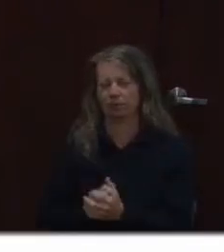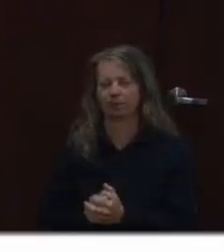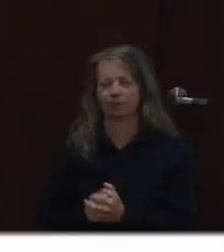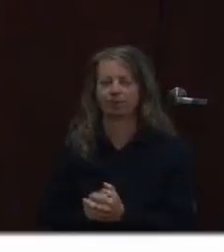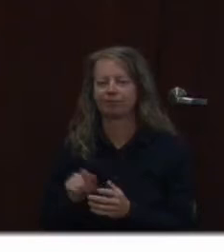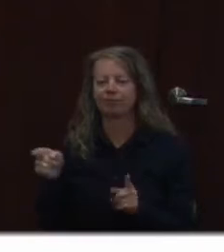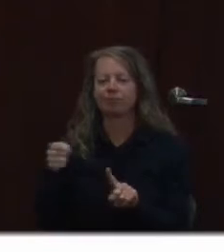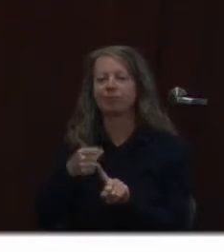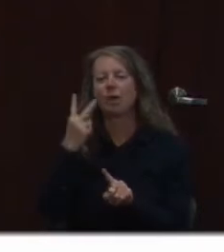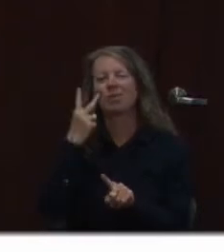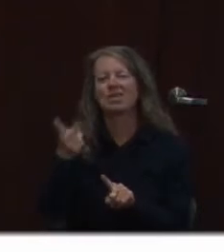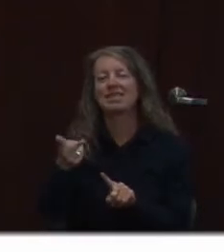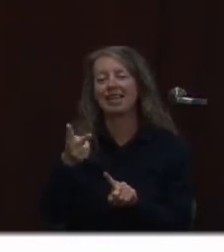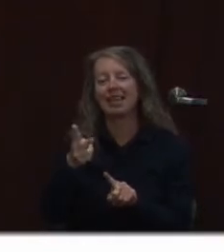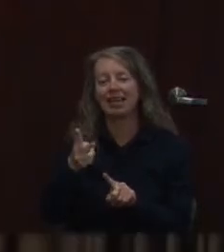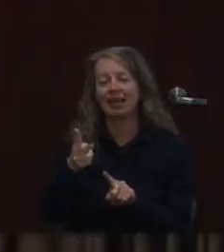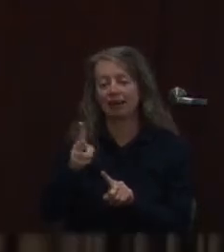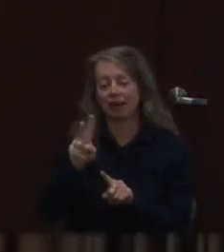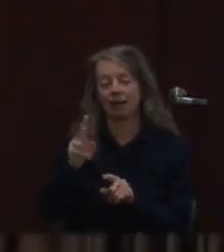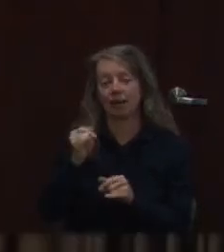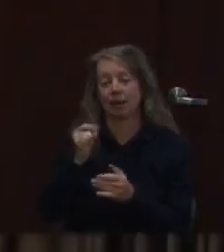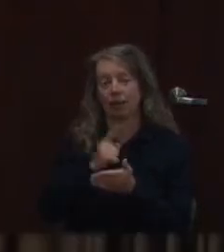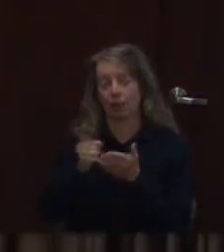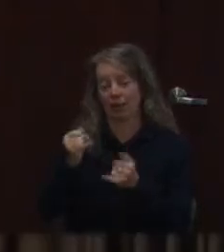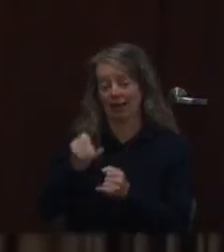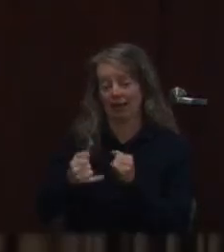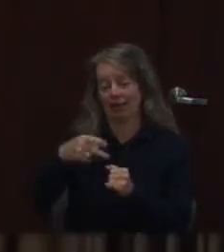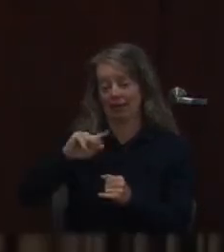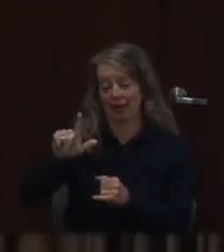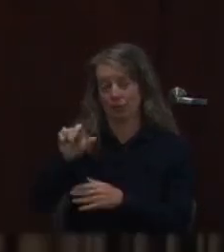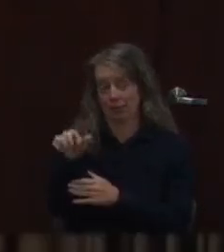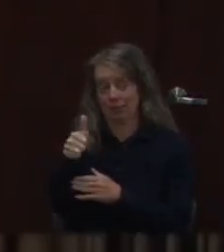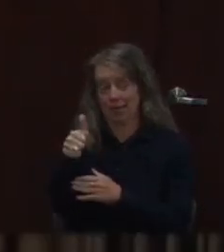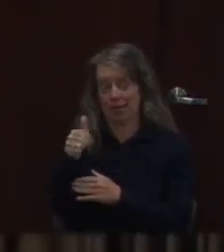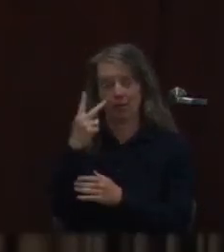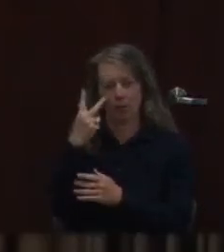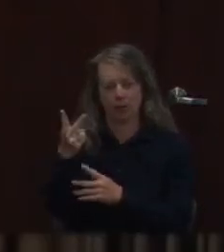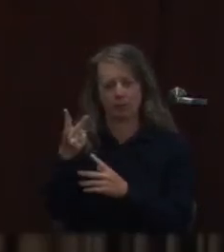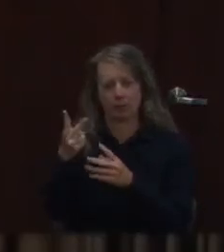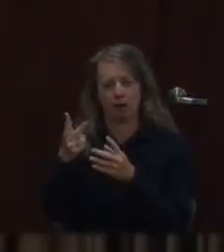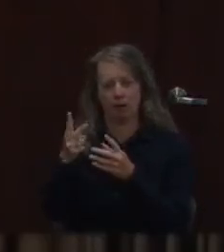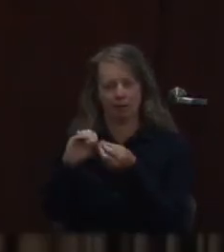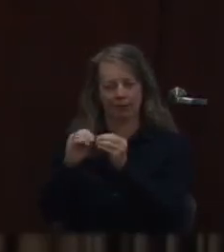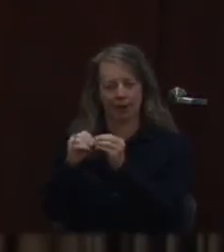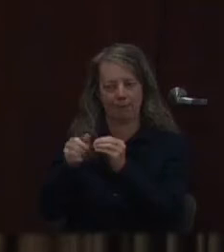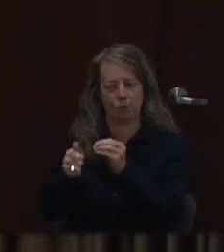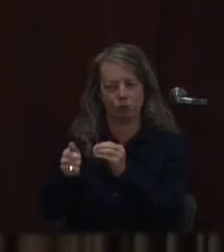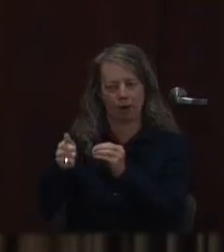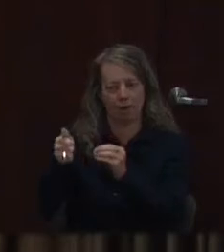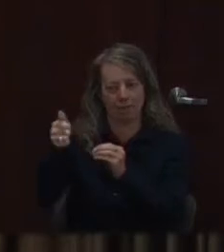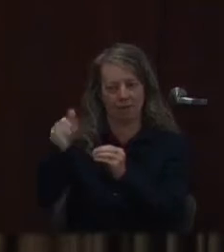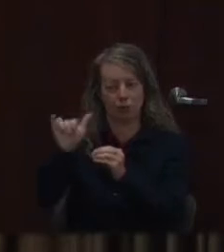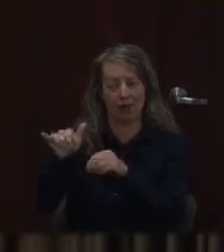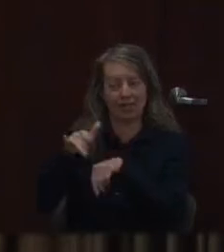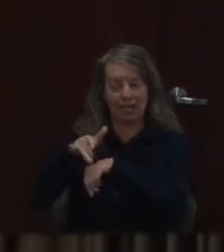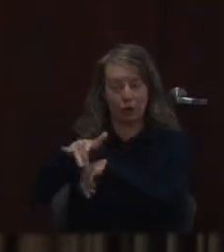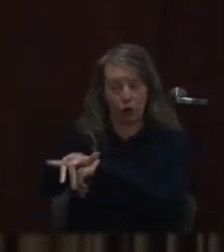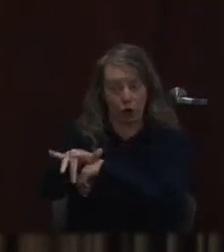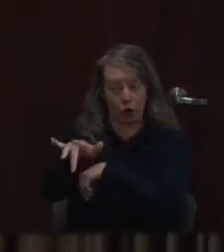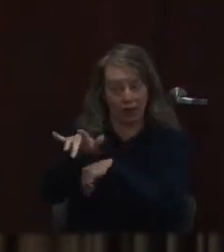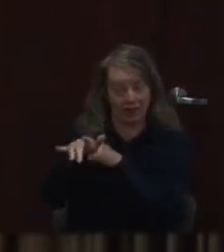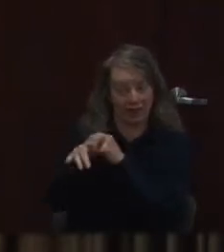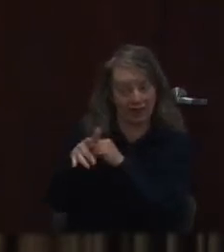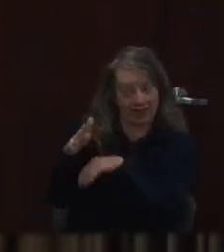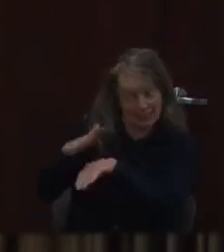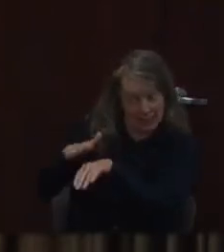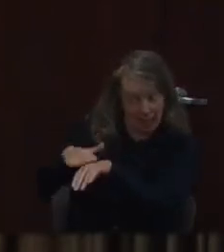uptick in the week ending April 10th. And so that's one of our early indicators, so that we see those COVID-like